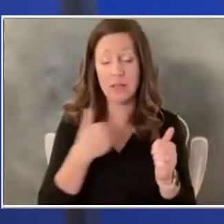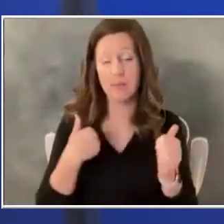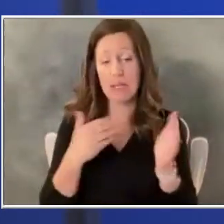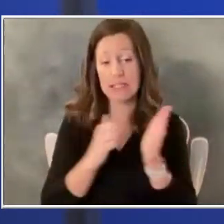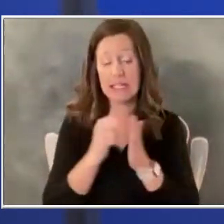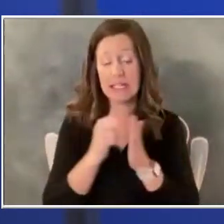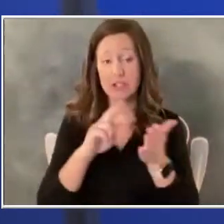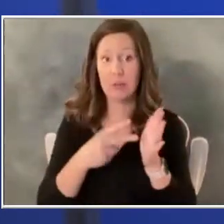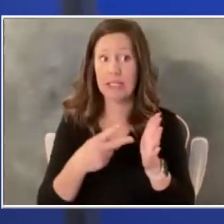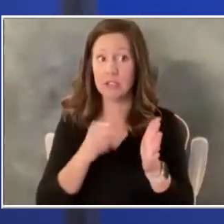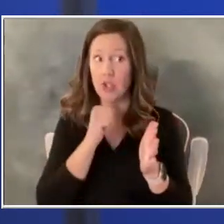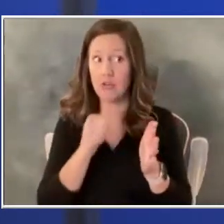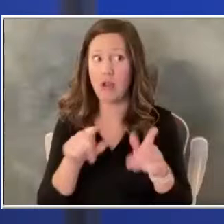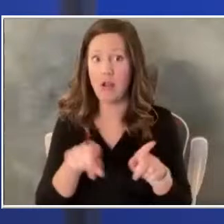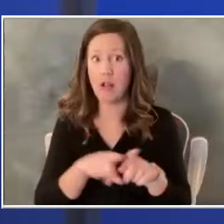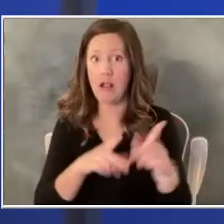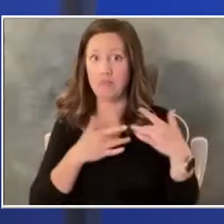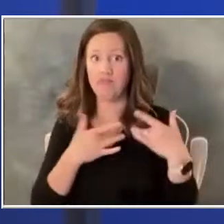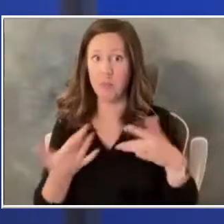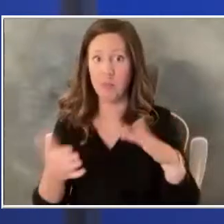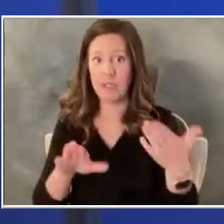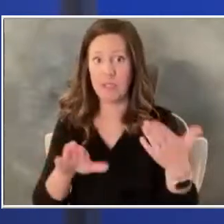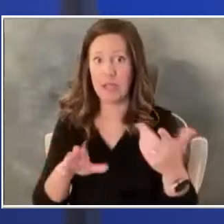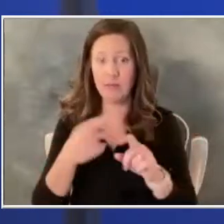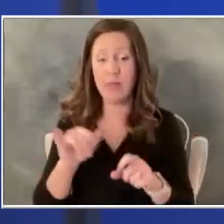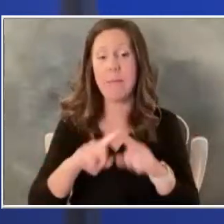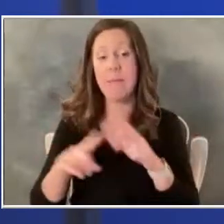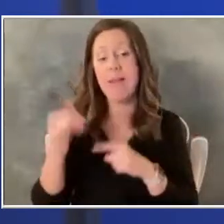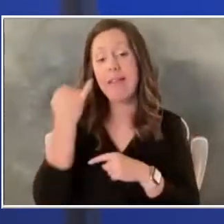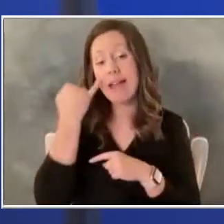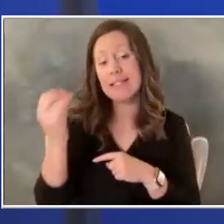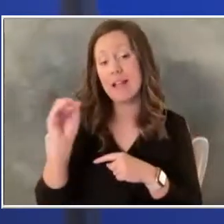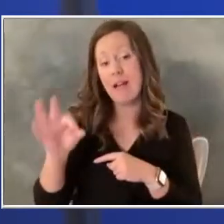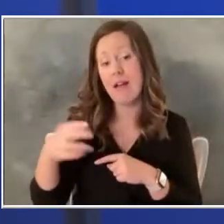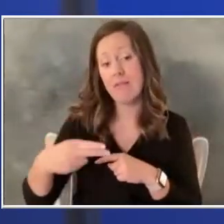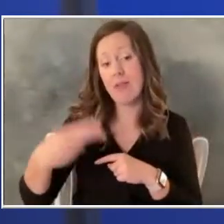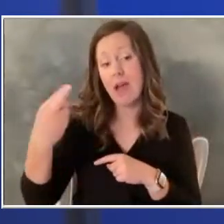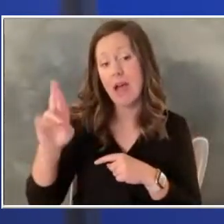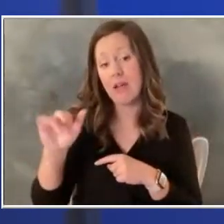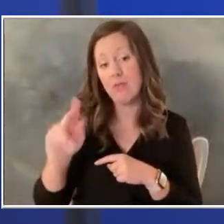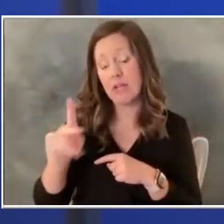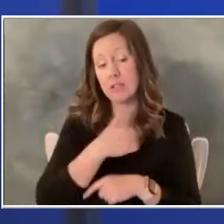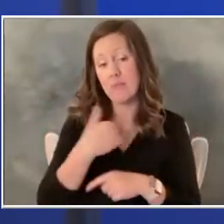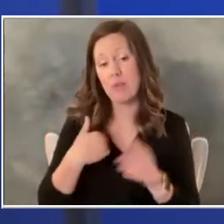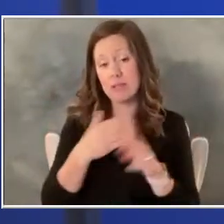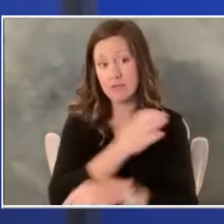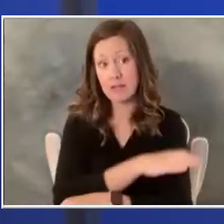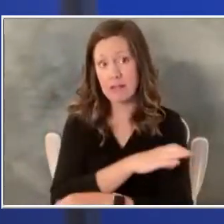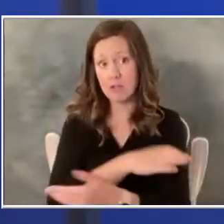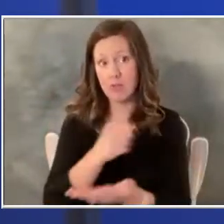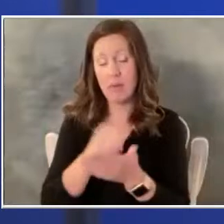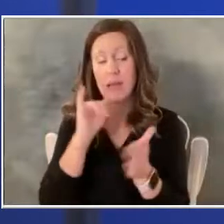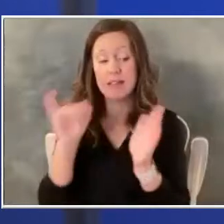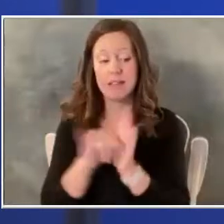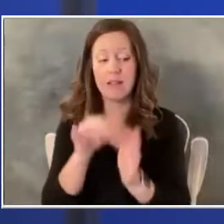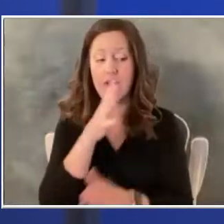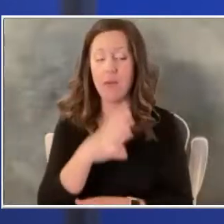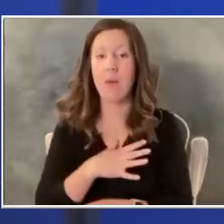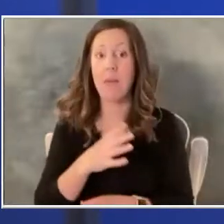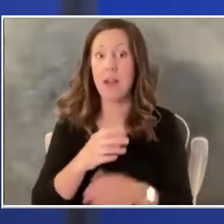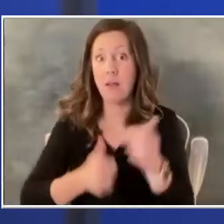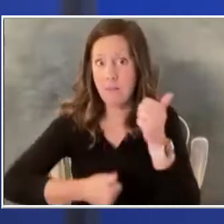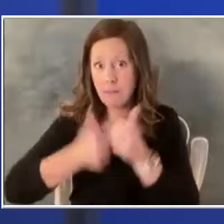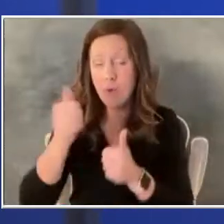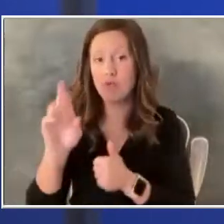it. But the idea of the high-risk breast clinic was to identify those women at highest risk so we